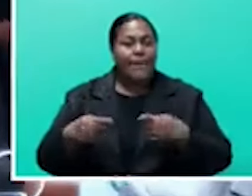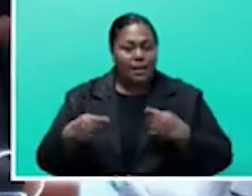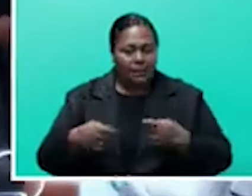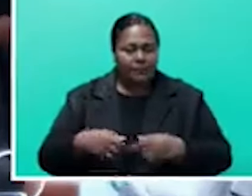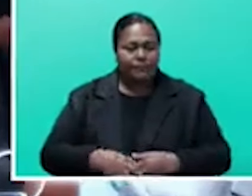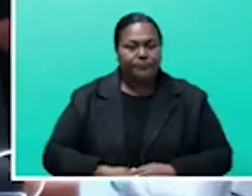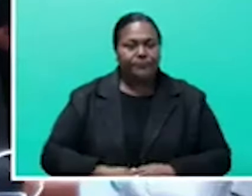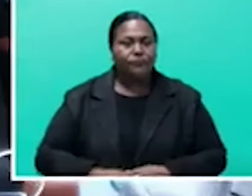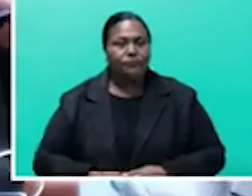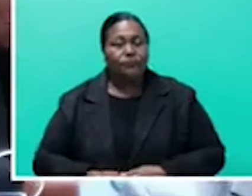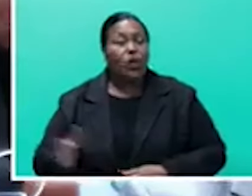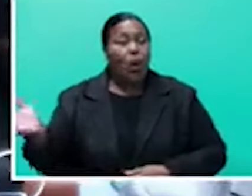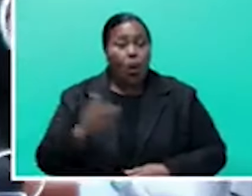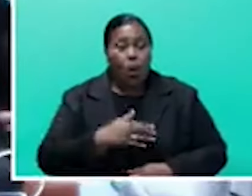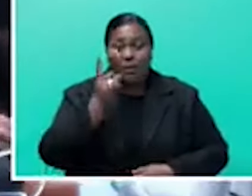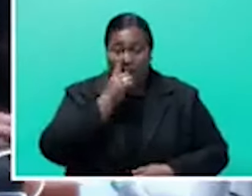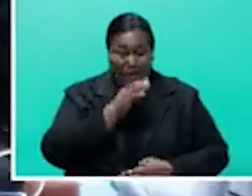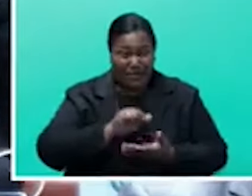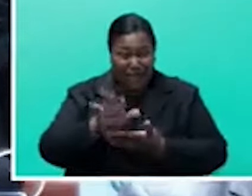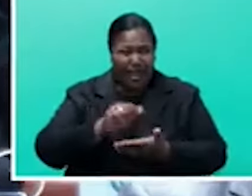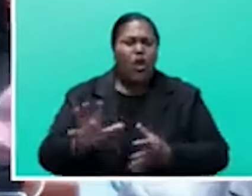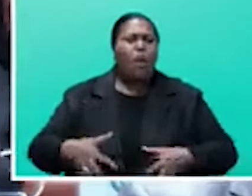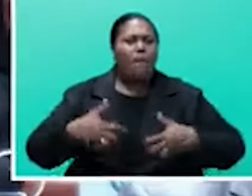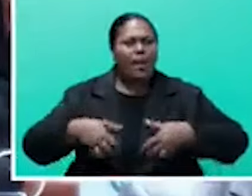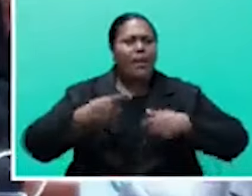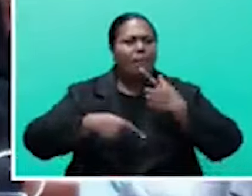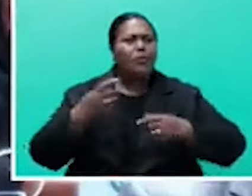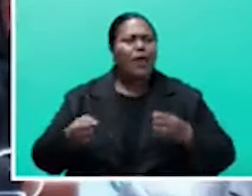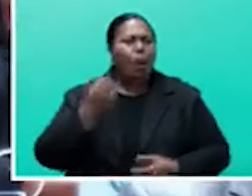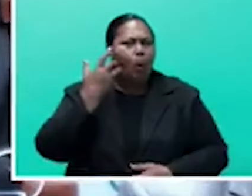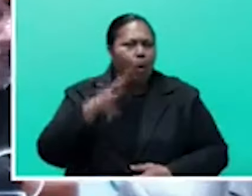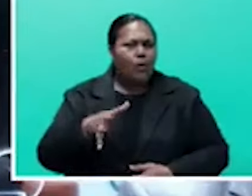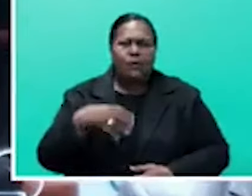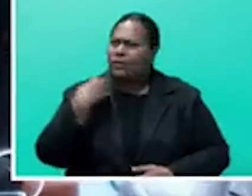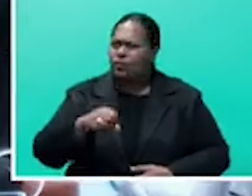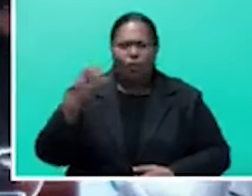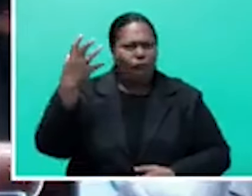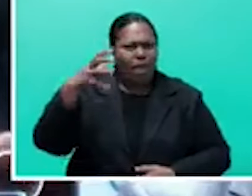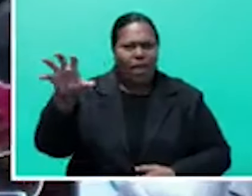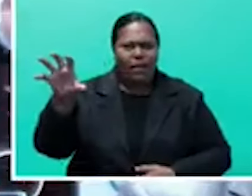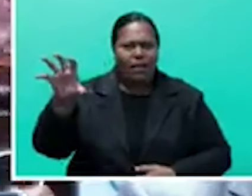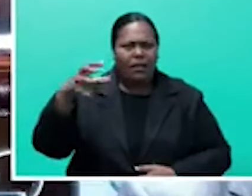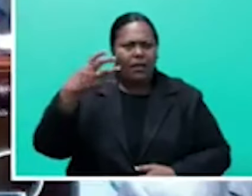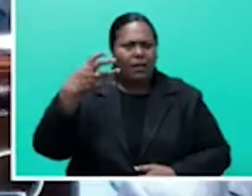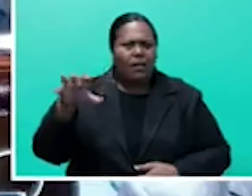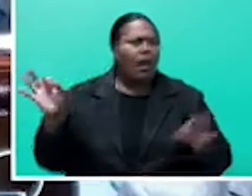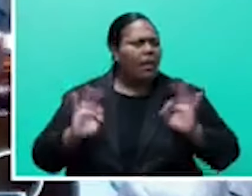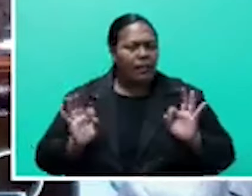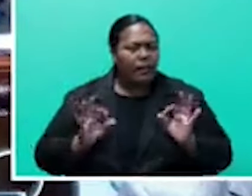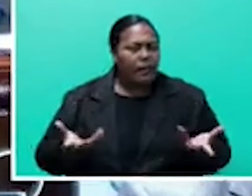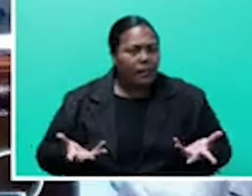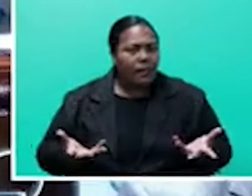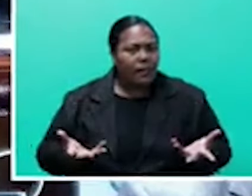And all the vendors were complaining about the heat, about there no fence. And the vendors themselves, Mr.